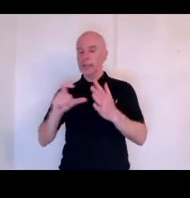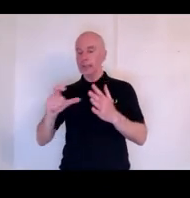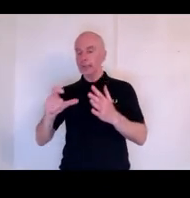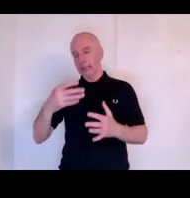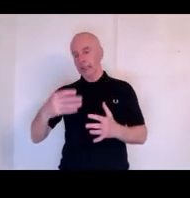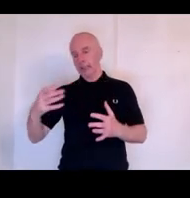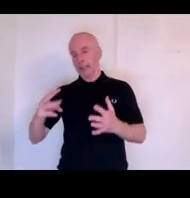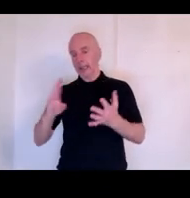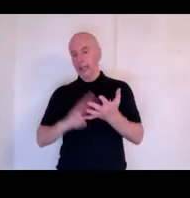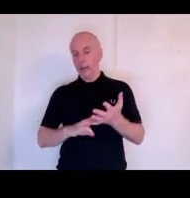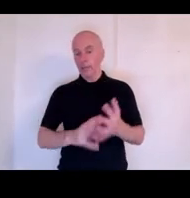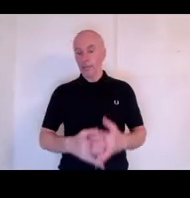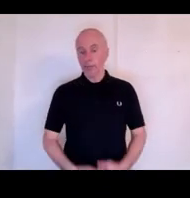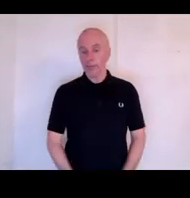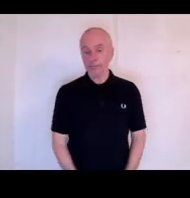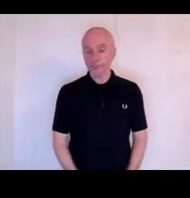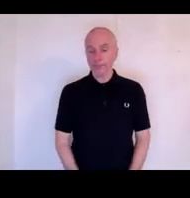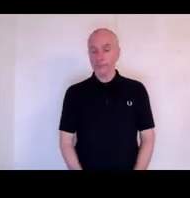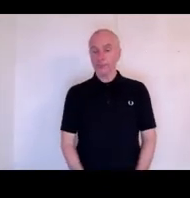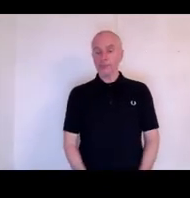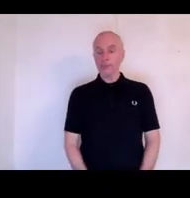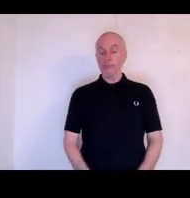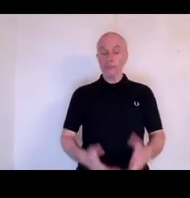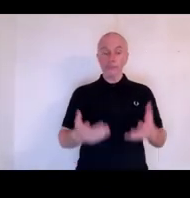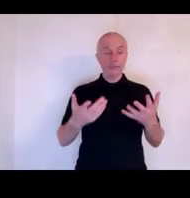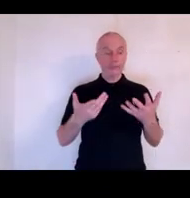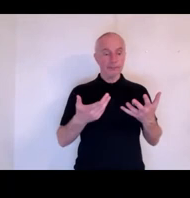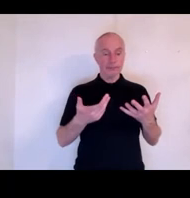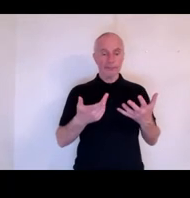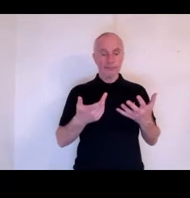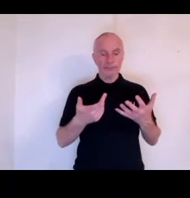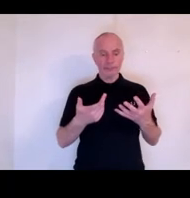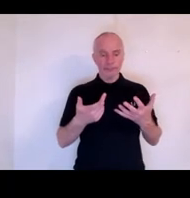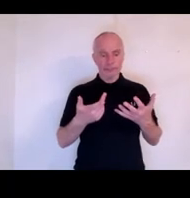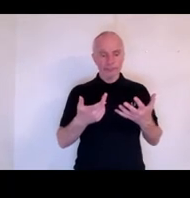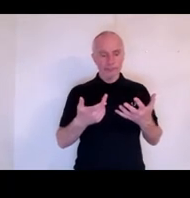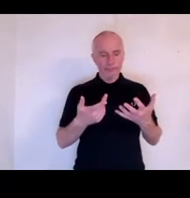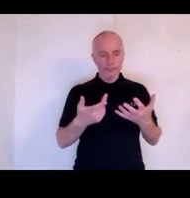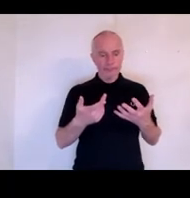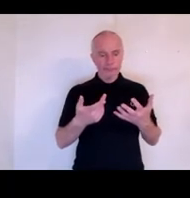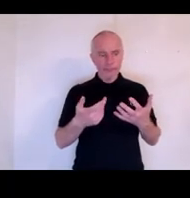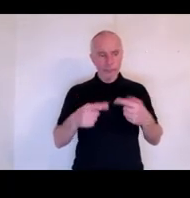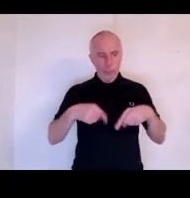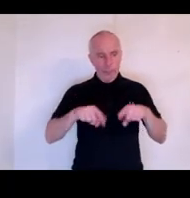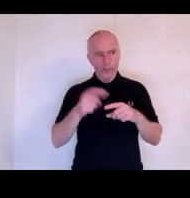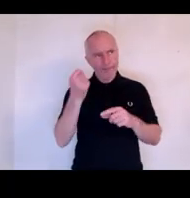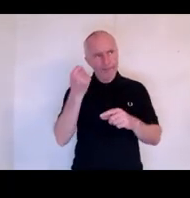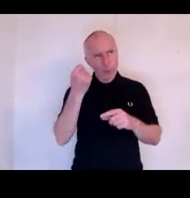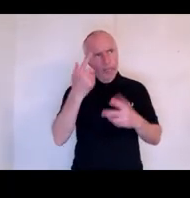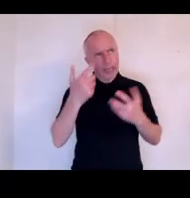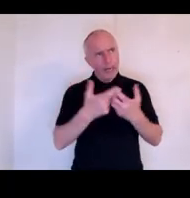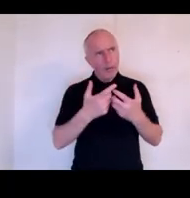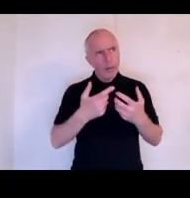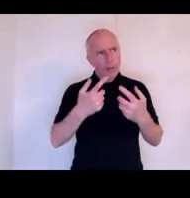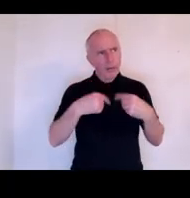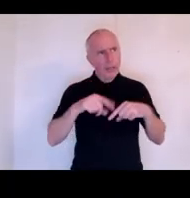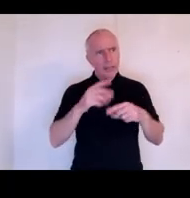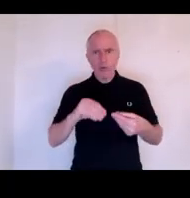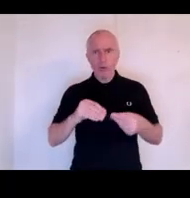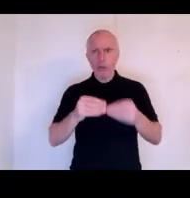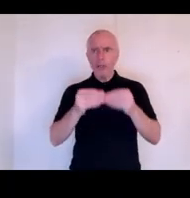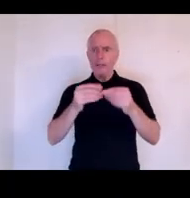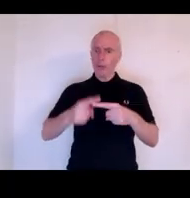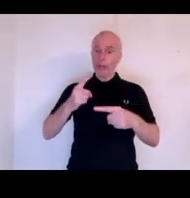To understand how quickly we can create this molybdenum-99, again, we go back to the nuclear data that gives us those